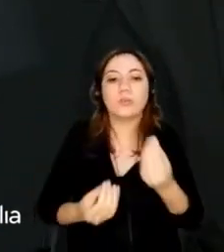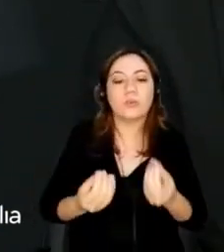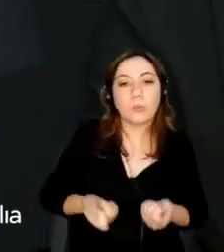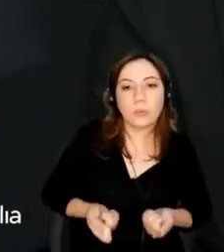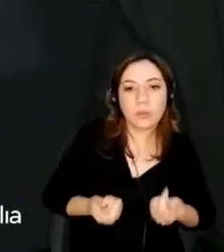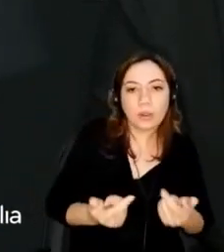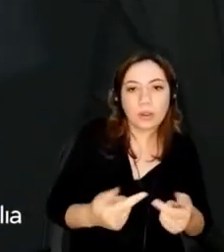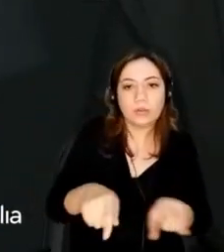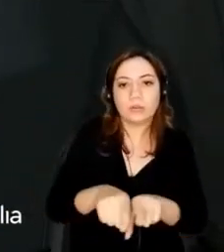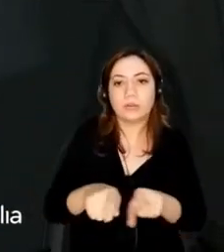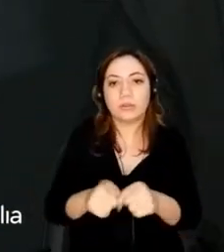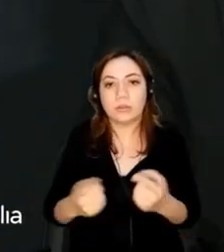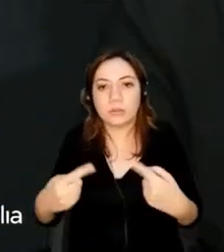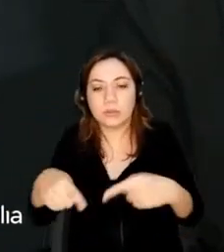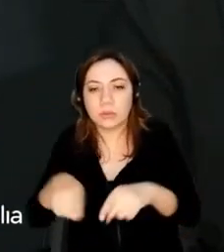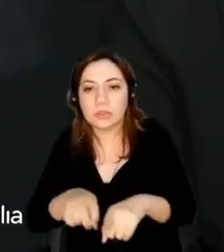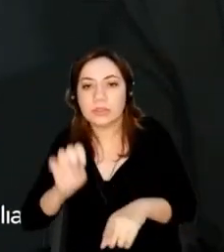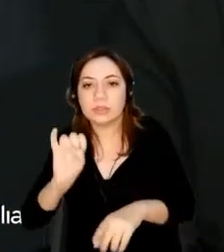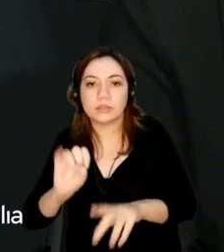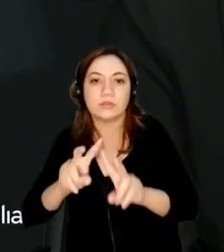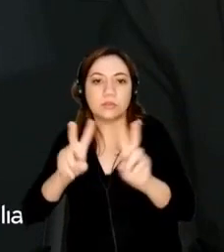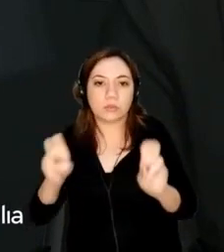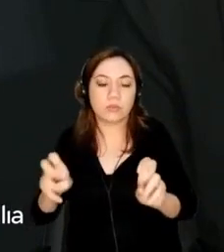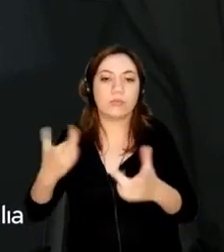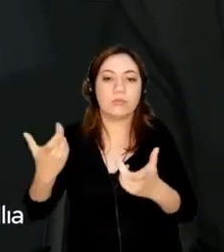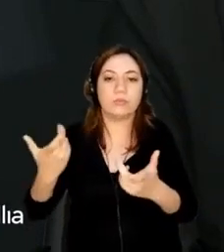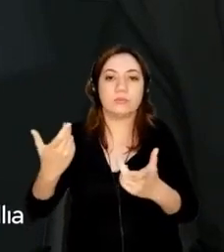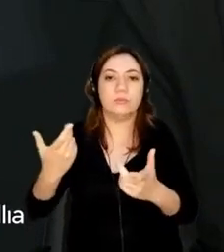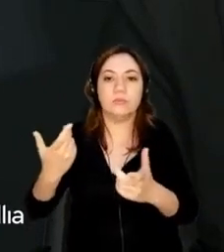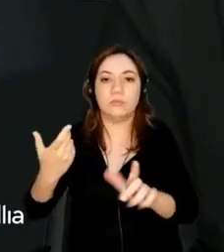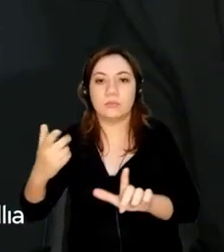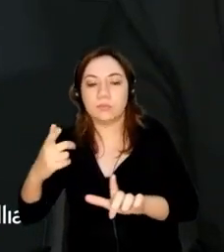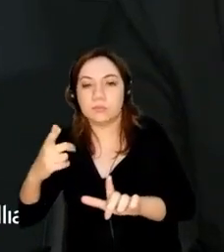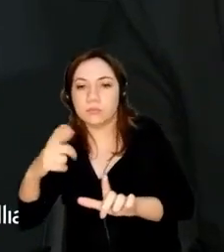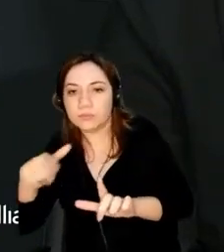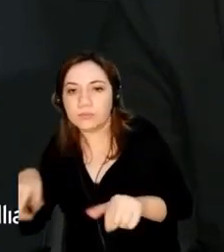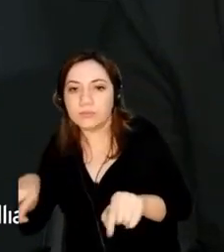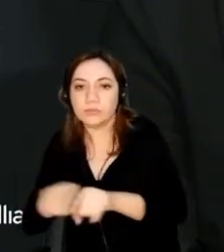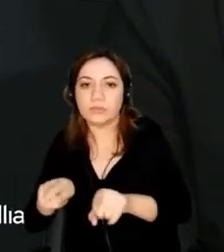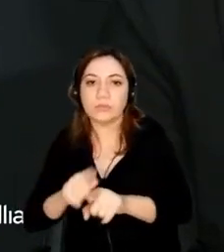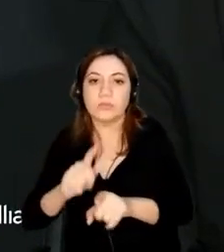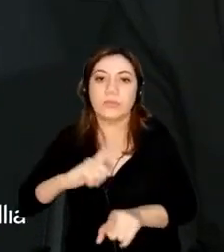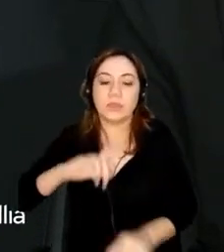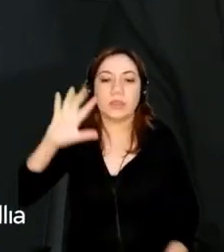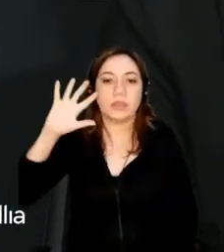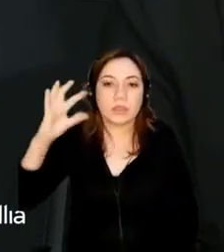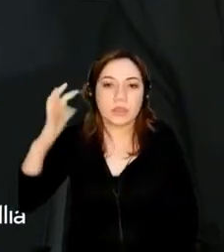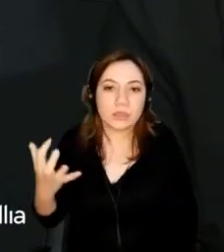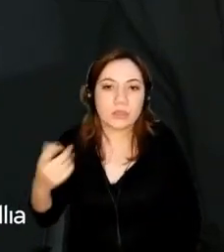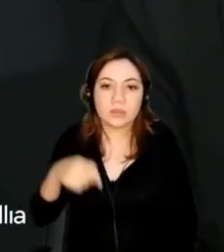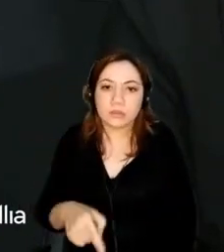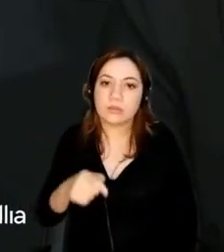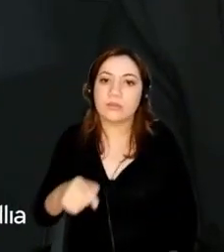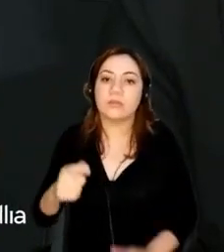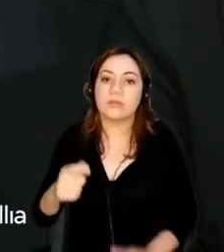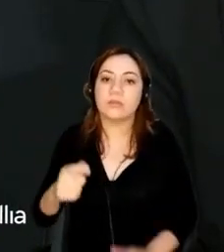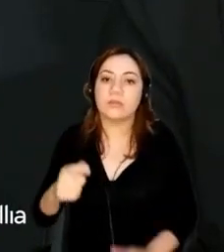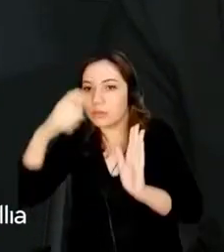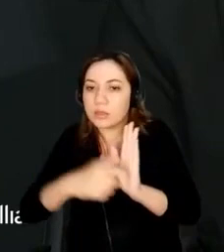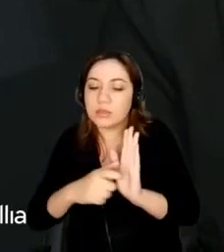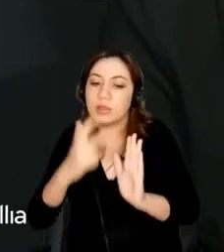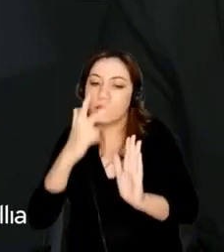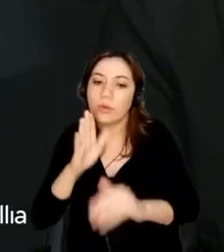set up metrics. You know, we have tools like Decision Intelligence and Fraud Rules Manager that help understand that behavior so they can better